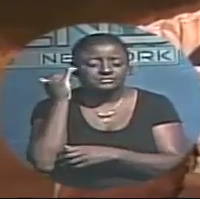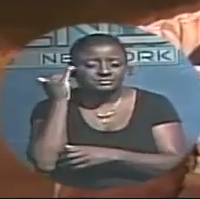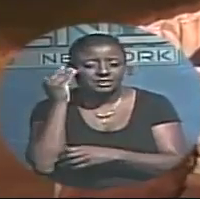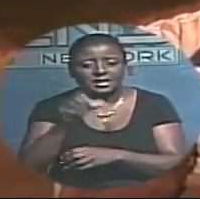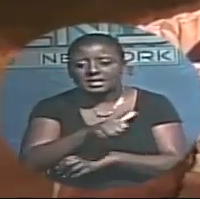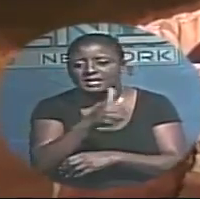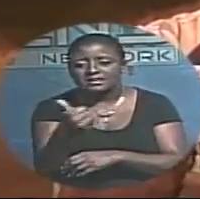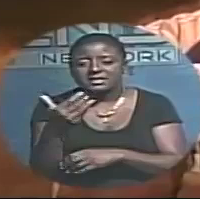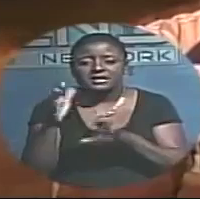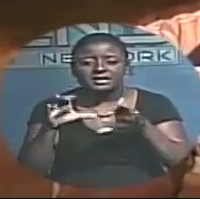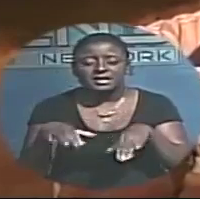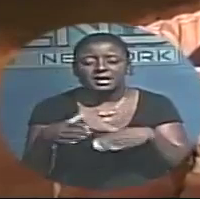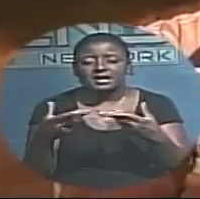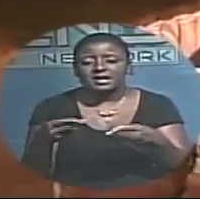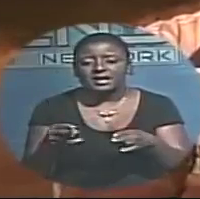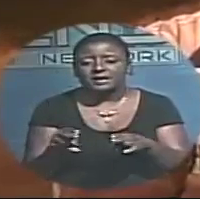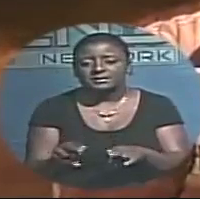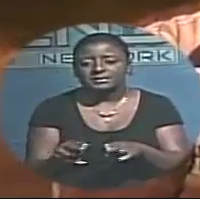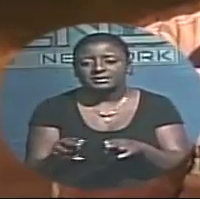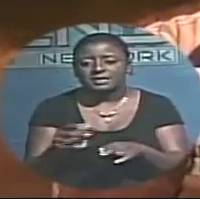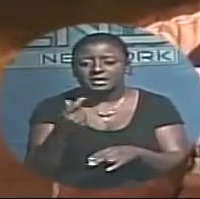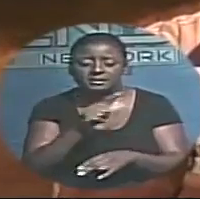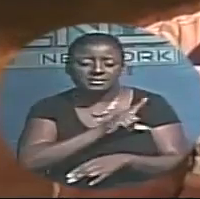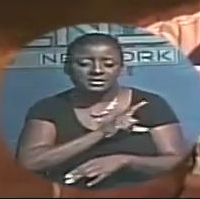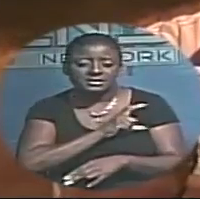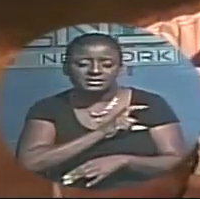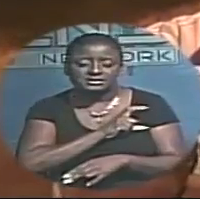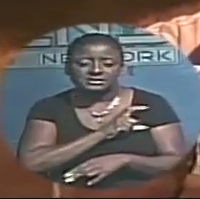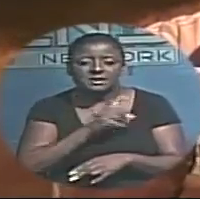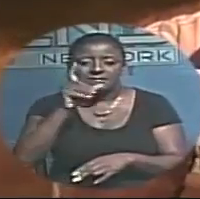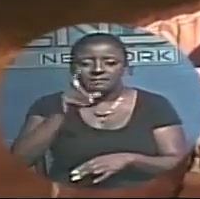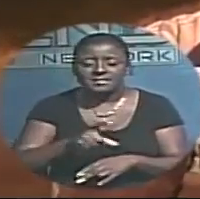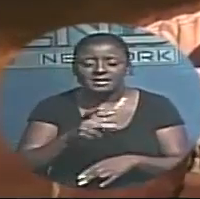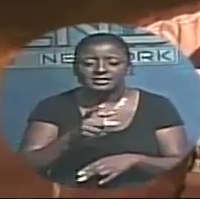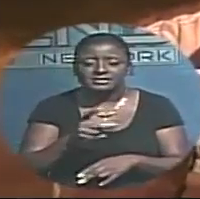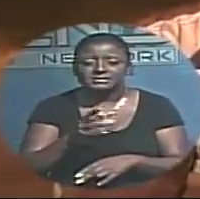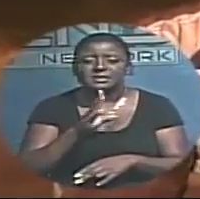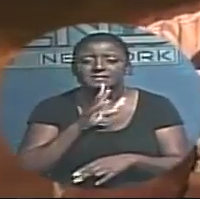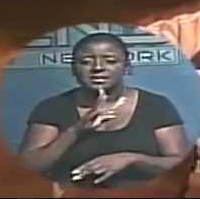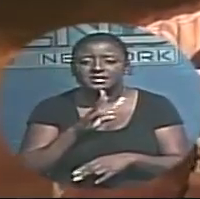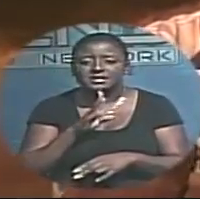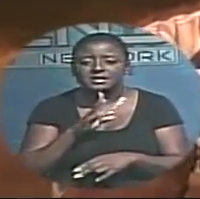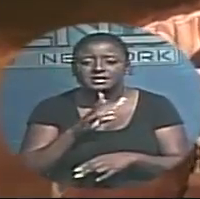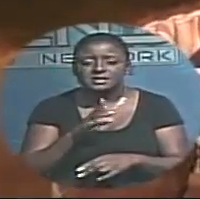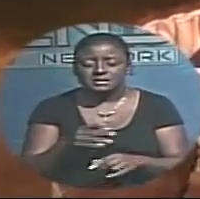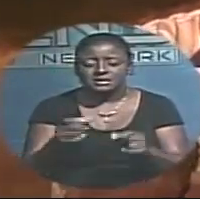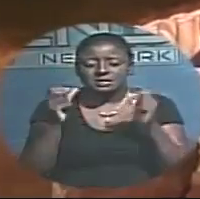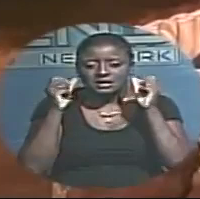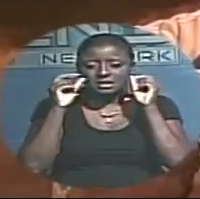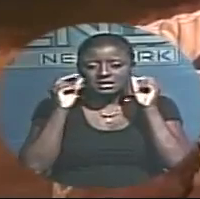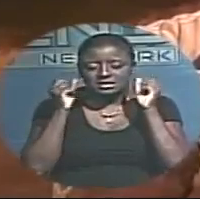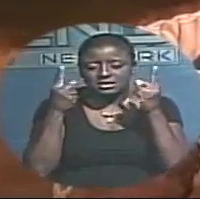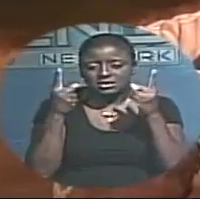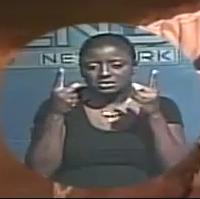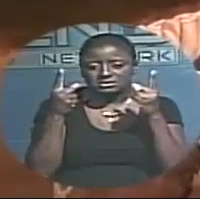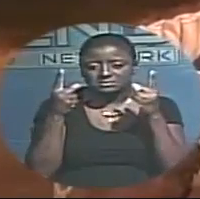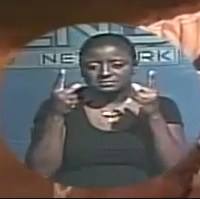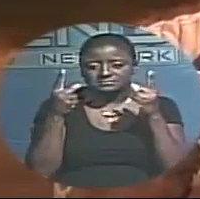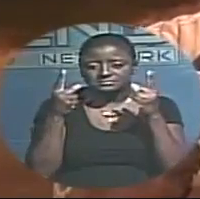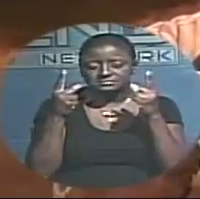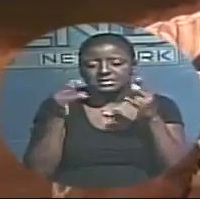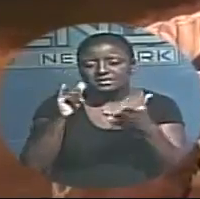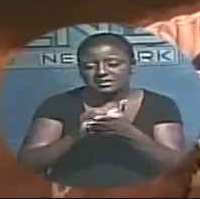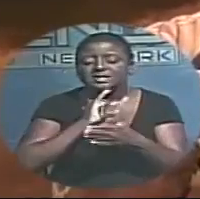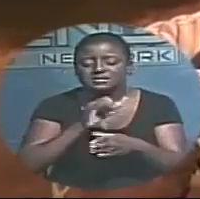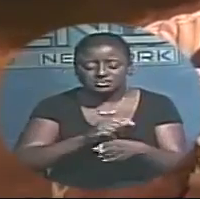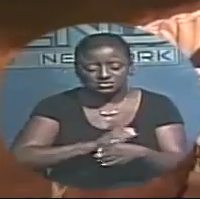anything can happen. And so therefore, a police officer has to be alert. And that is the training. And as we